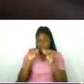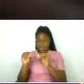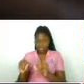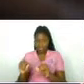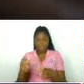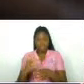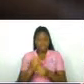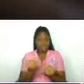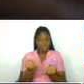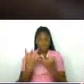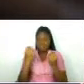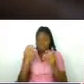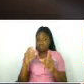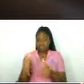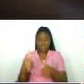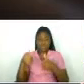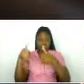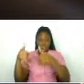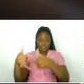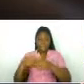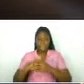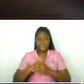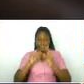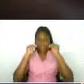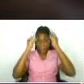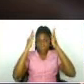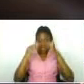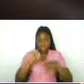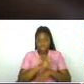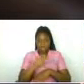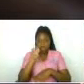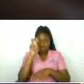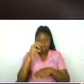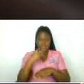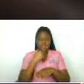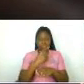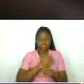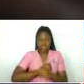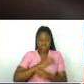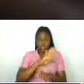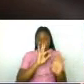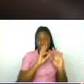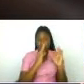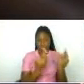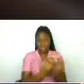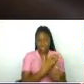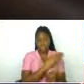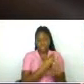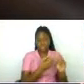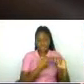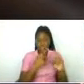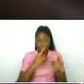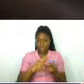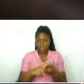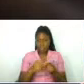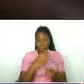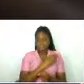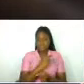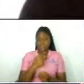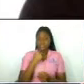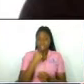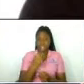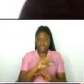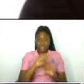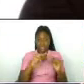Tourism Minister Randall Mitchell, in sending condolences to the family and loved ones of De Bique, says after assuming the role of CEO of